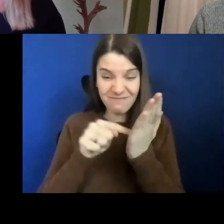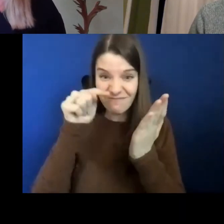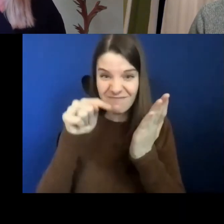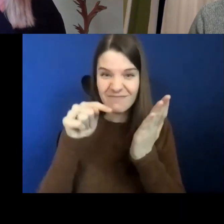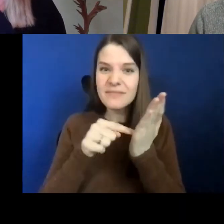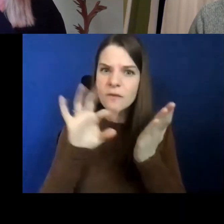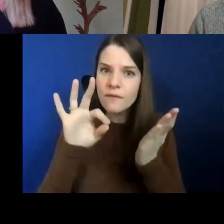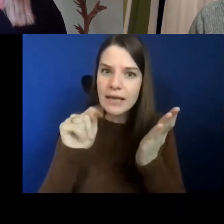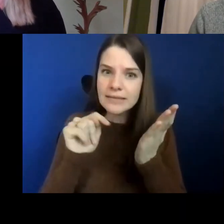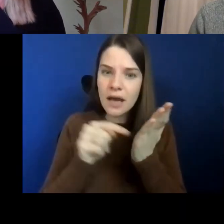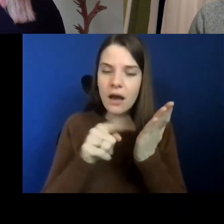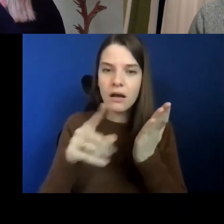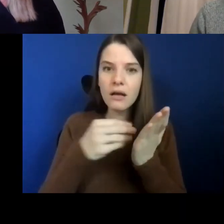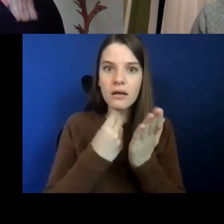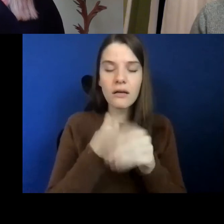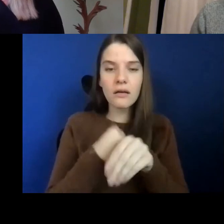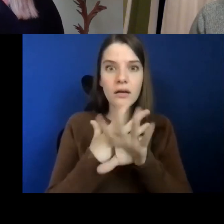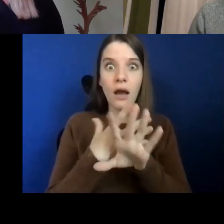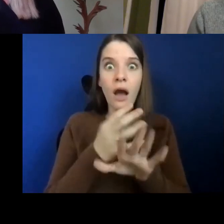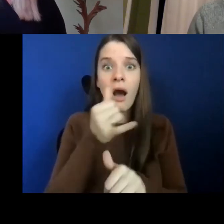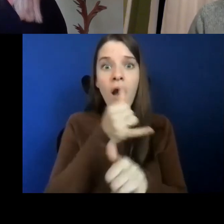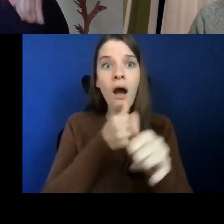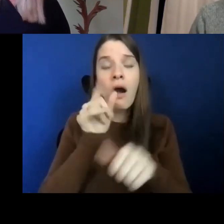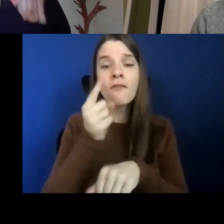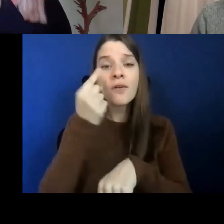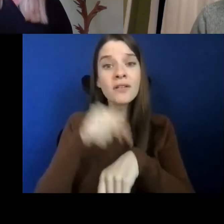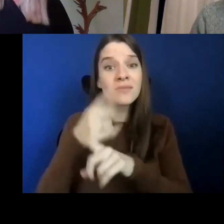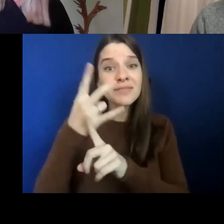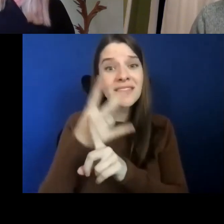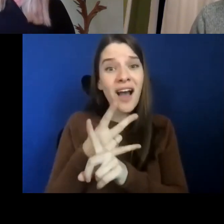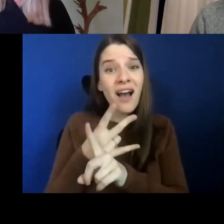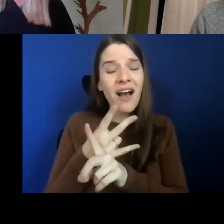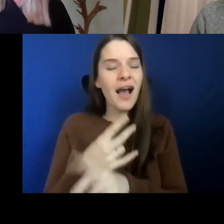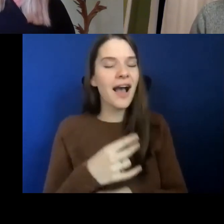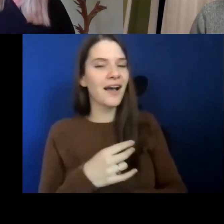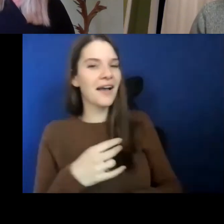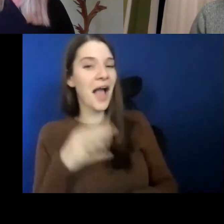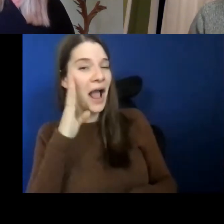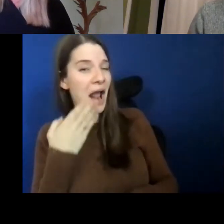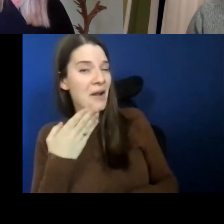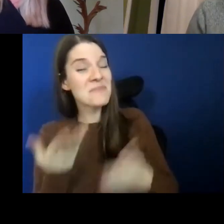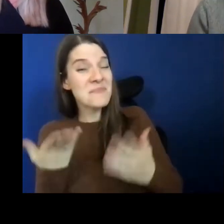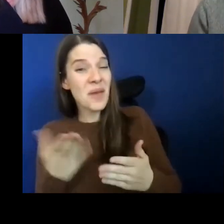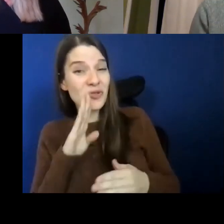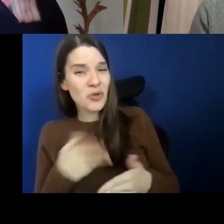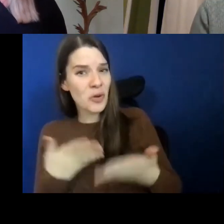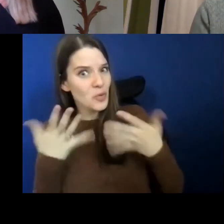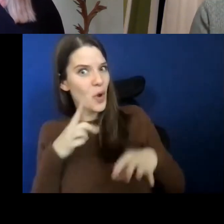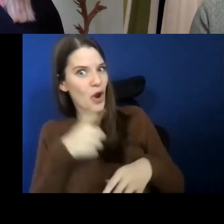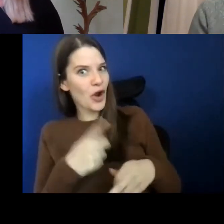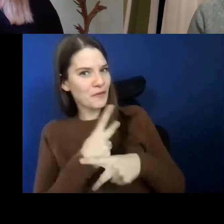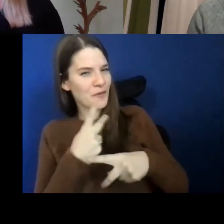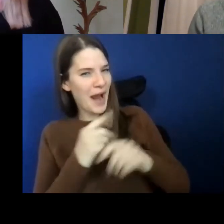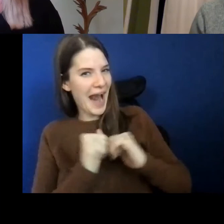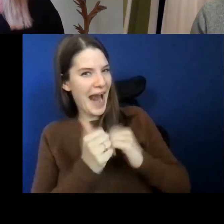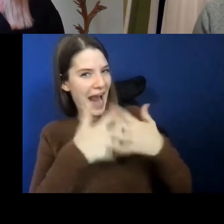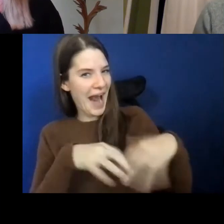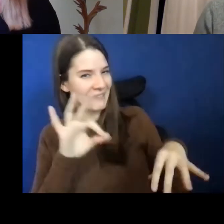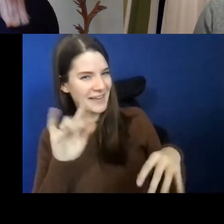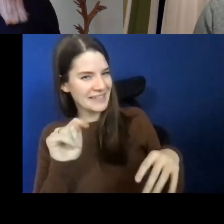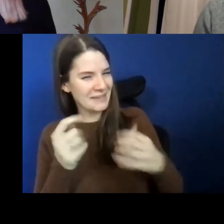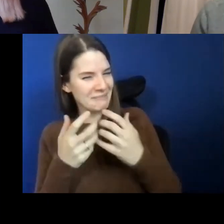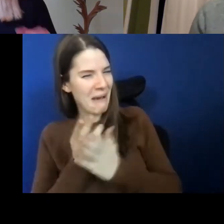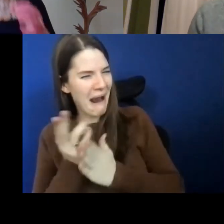months. So I don't know if her daughter didn't want her to know how to use FaceTime or not, to be honest.